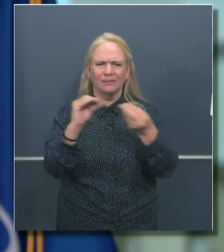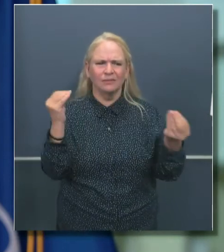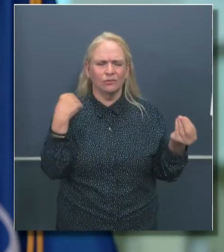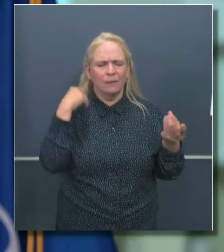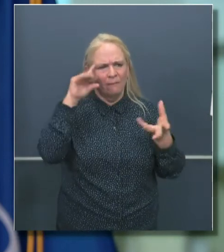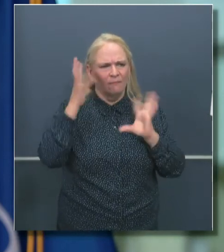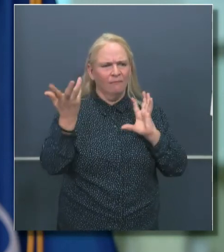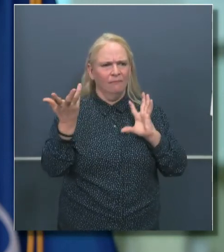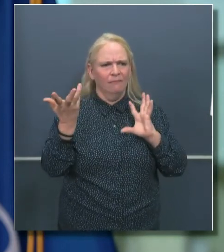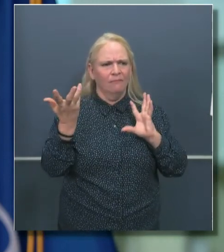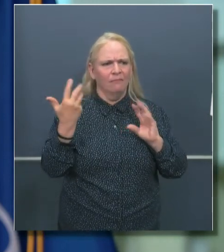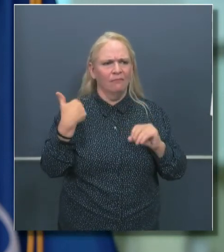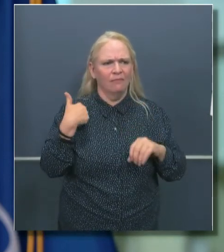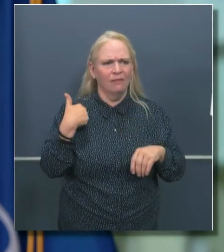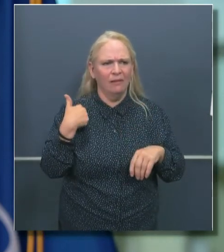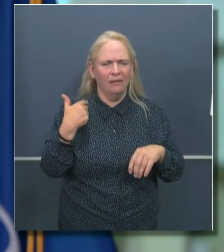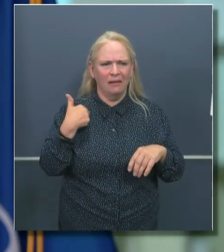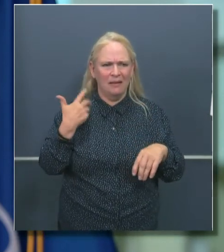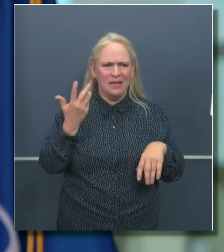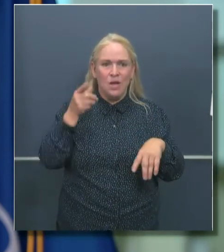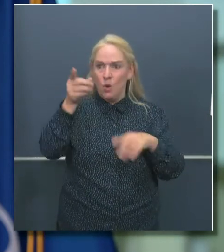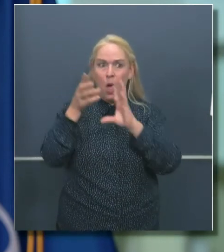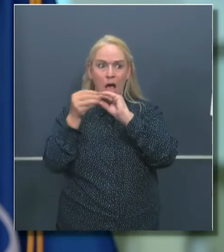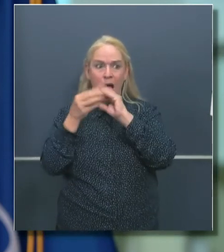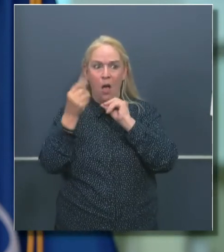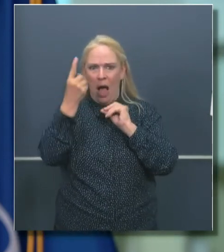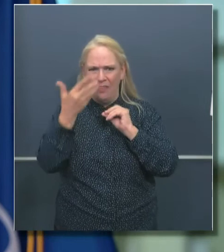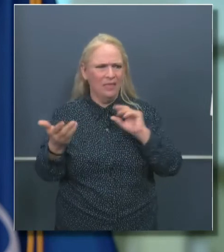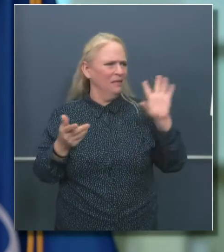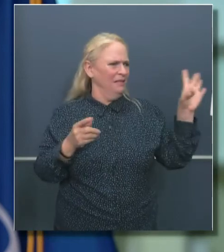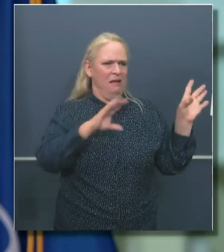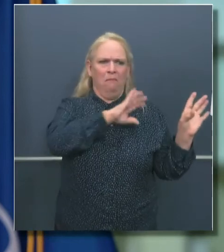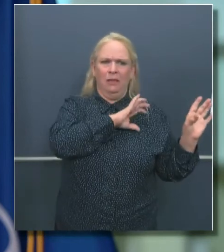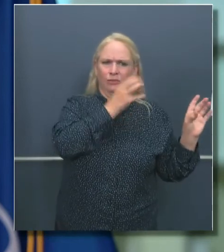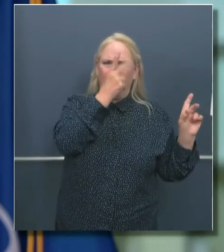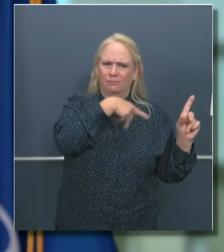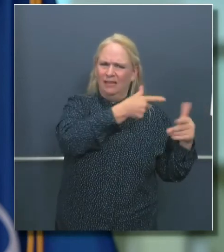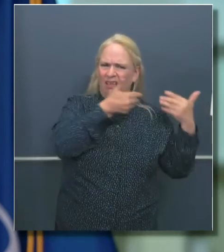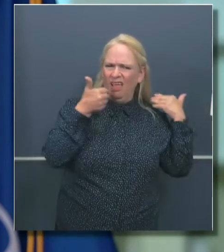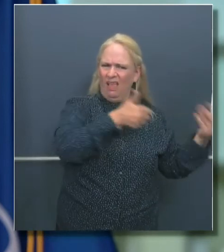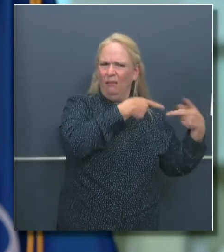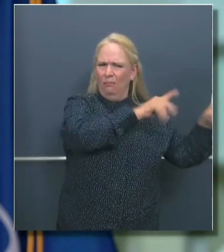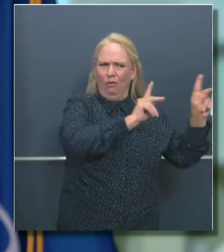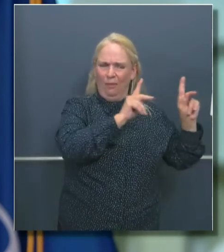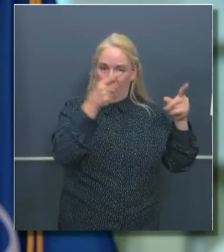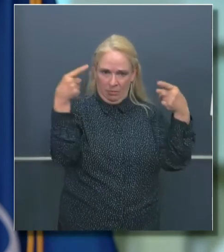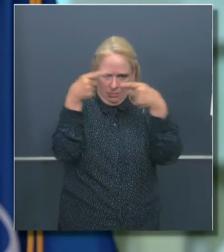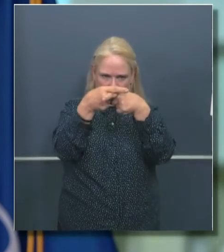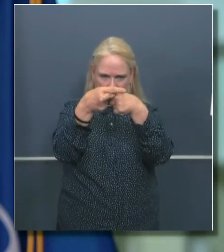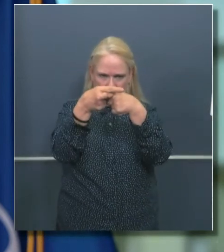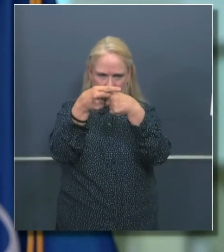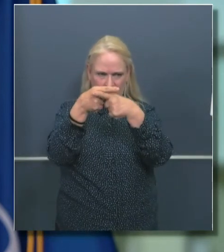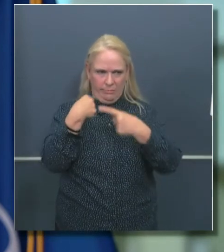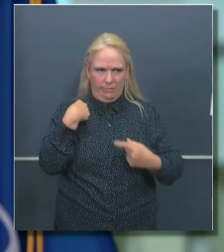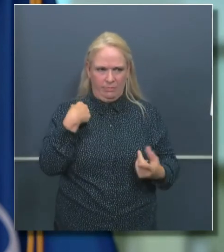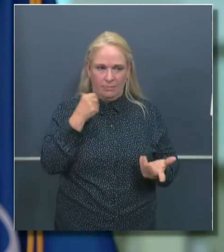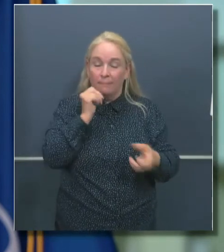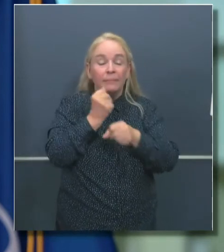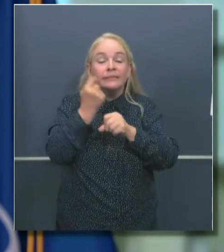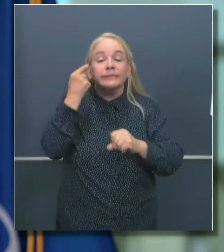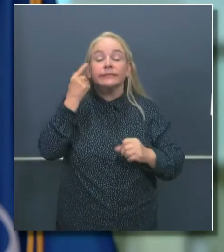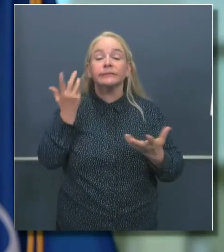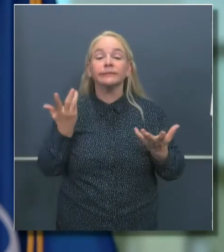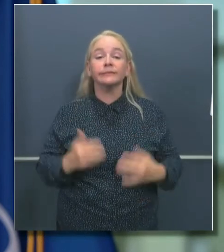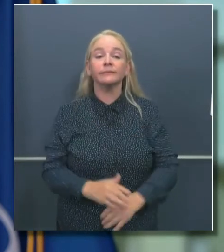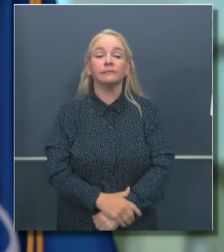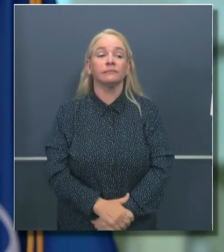as mixed messaging here. Yeah, I don't have the benefit of the details of the permits that they are looking at. Forgive